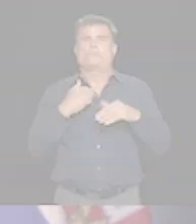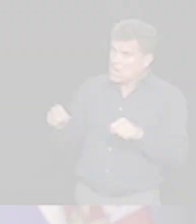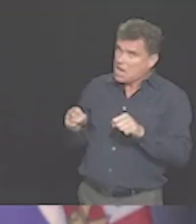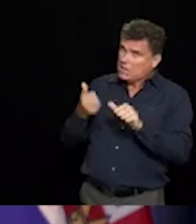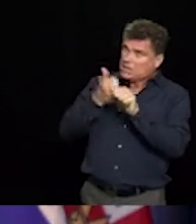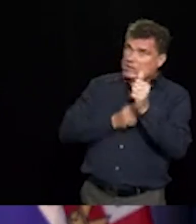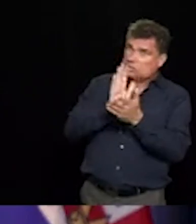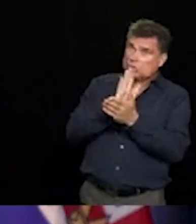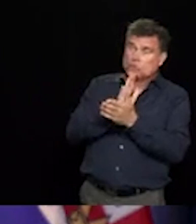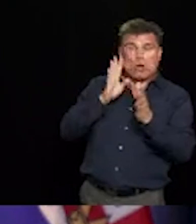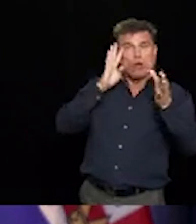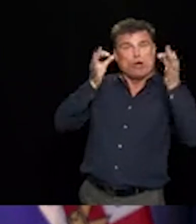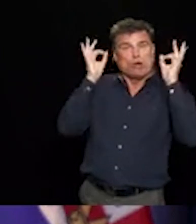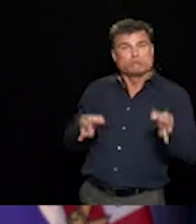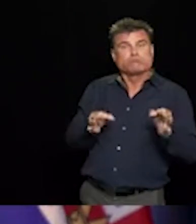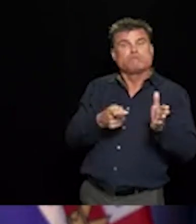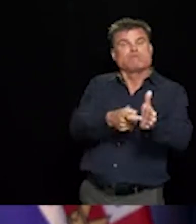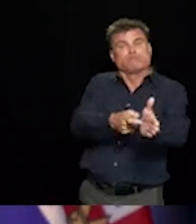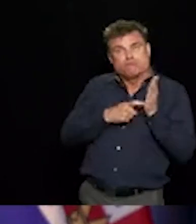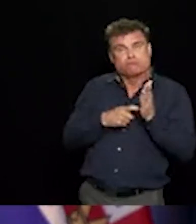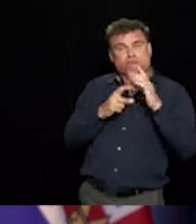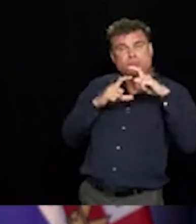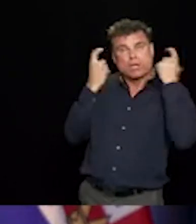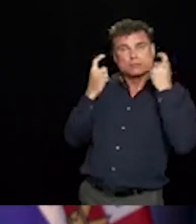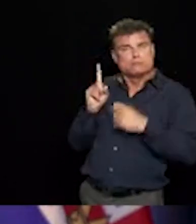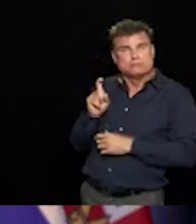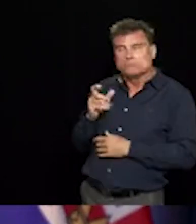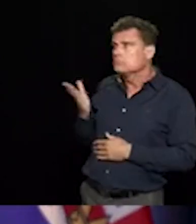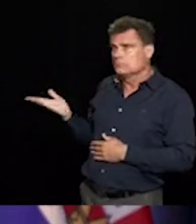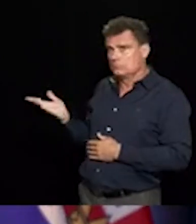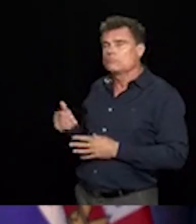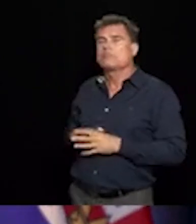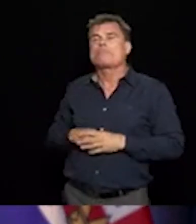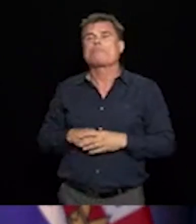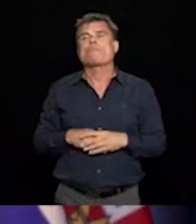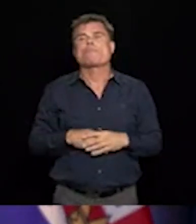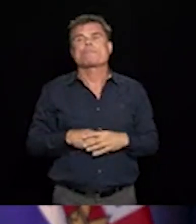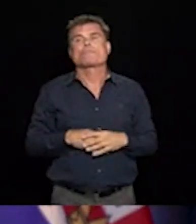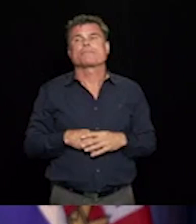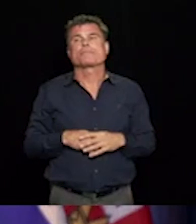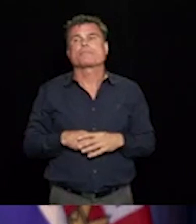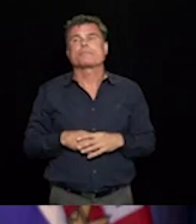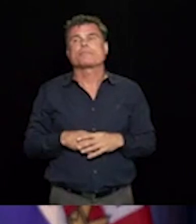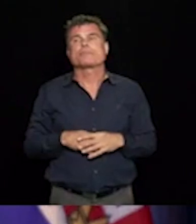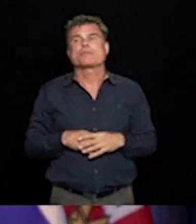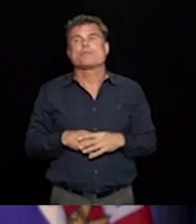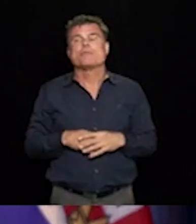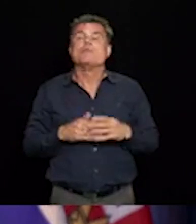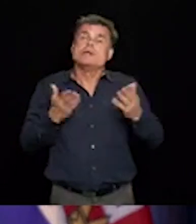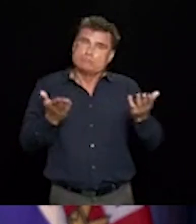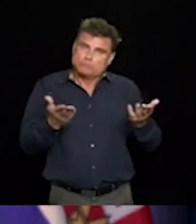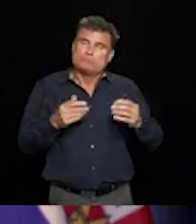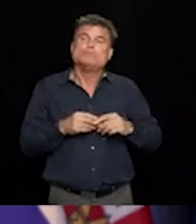use those. The determination around where masks are mandatory and under what circumstances they should be